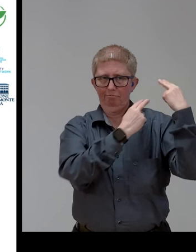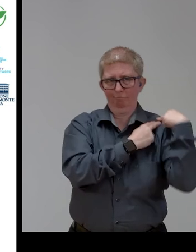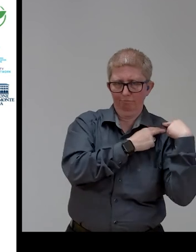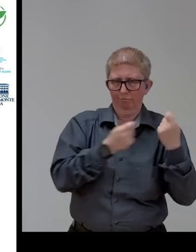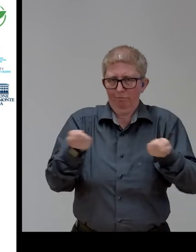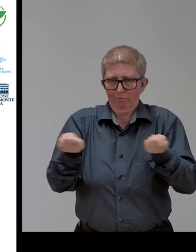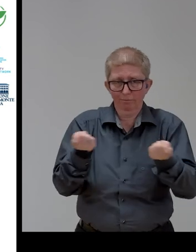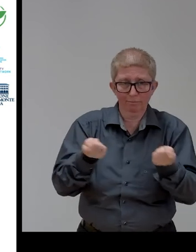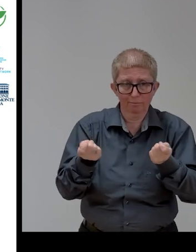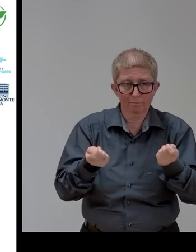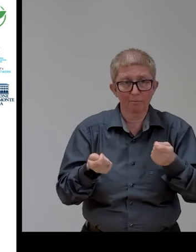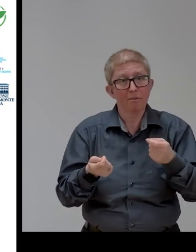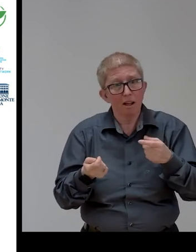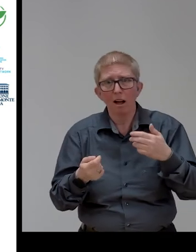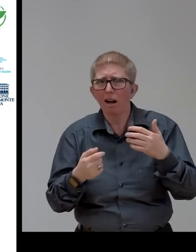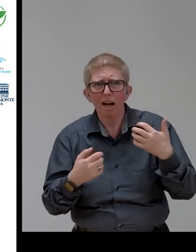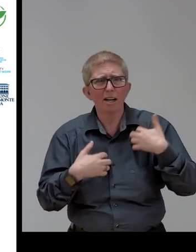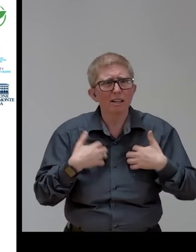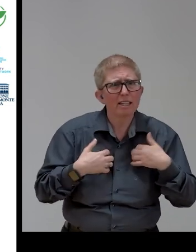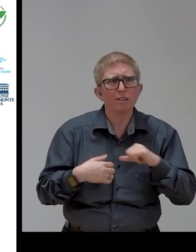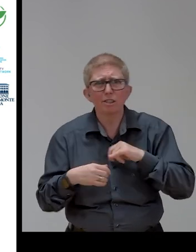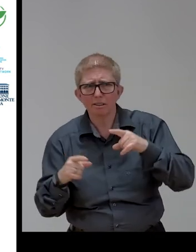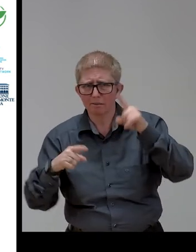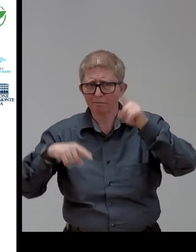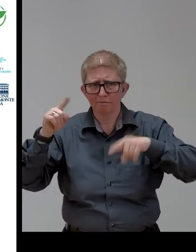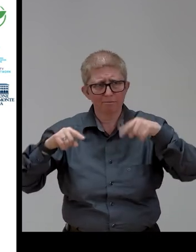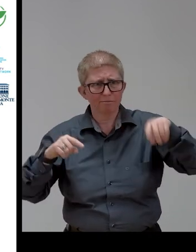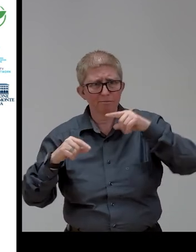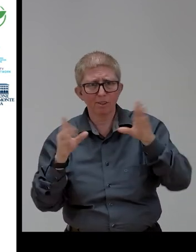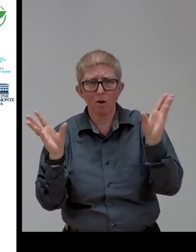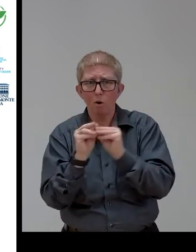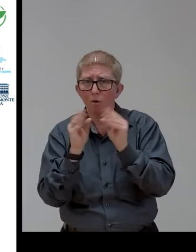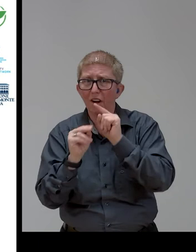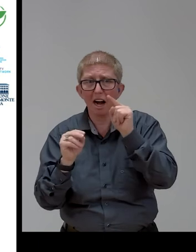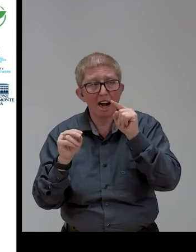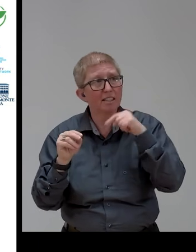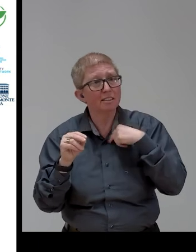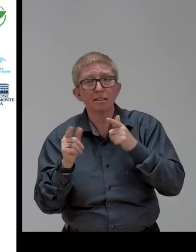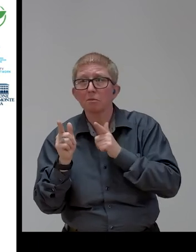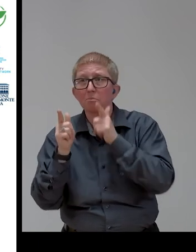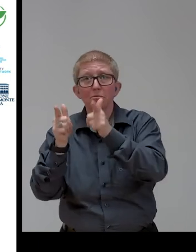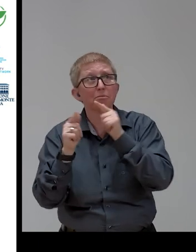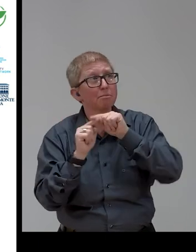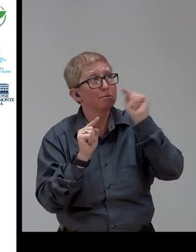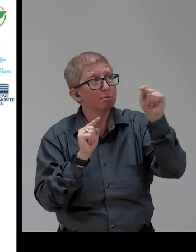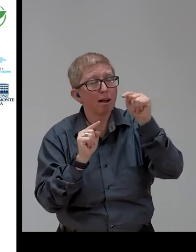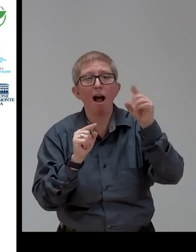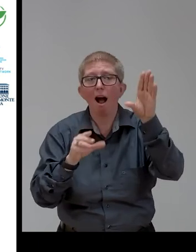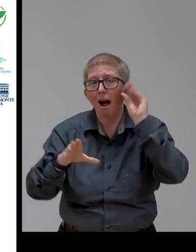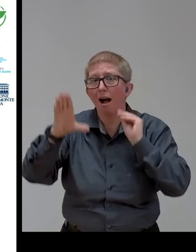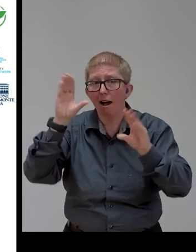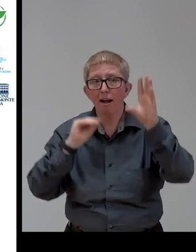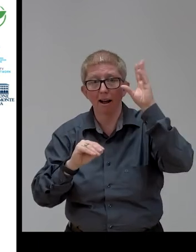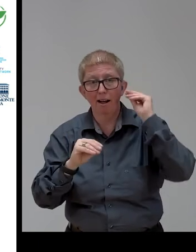place annually since 2013. And we were inspired by their publication of